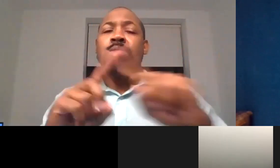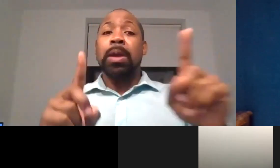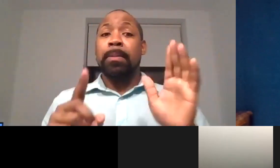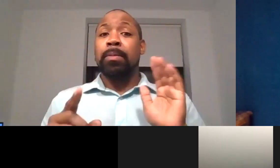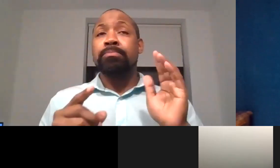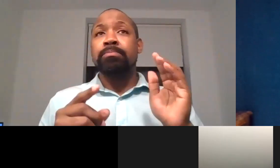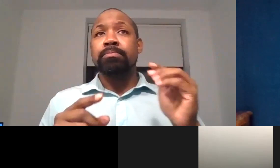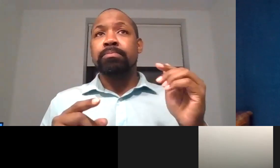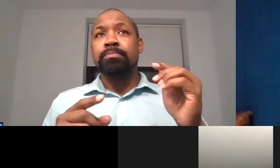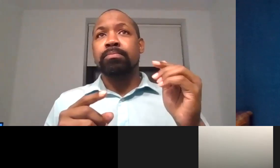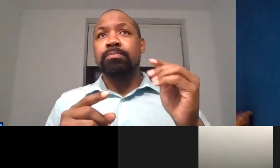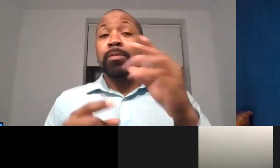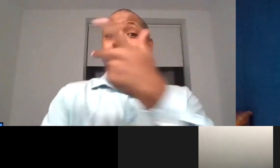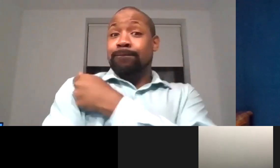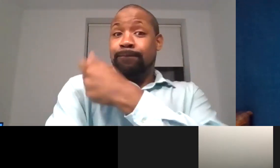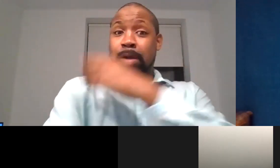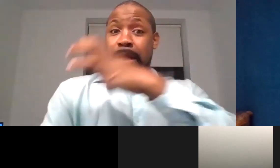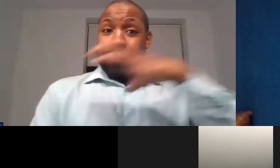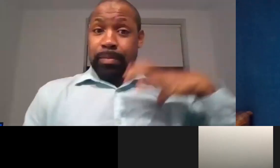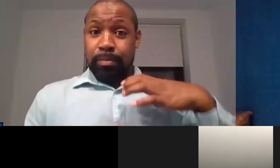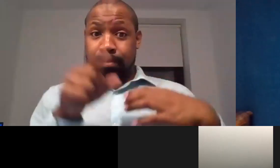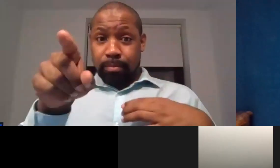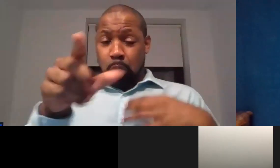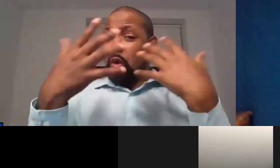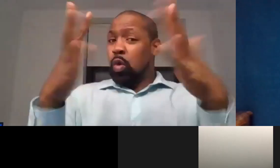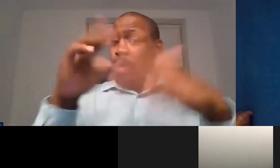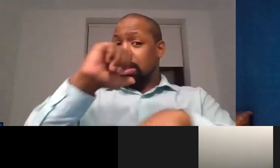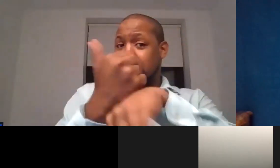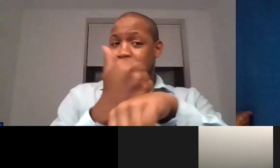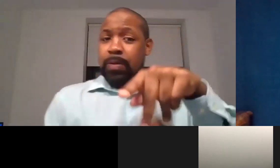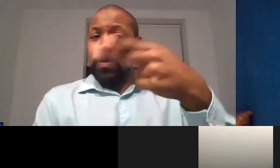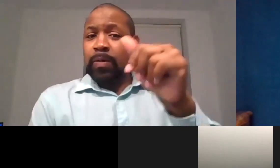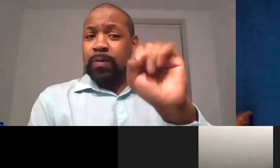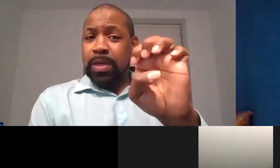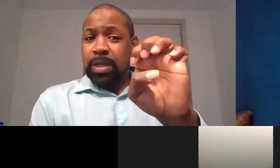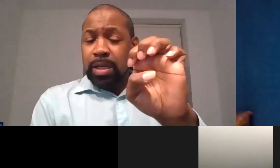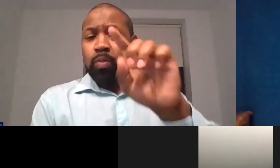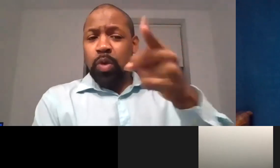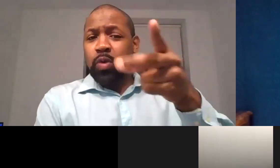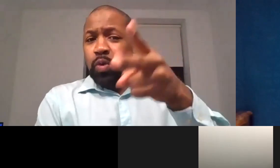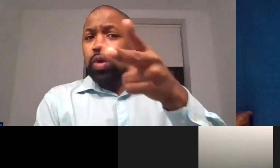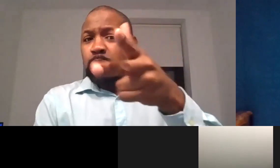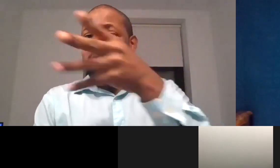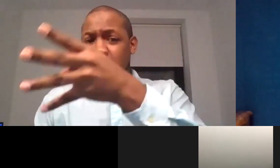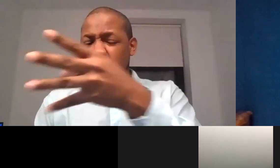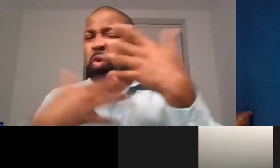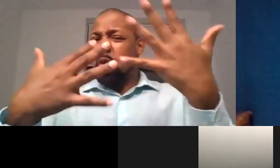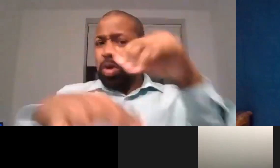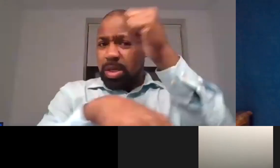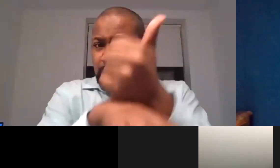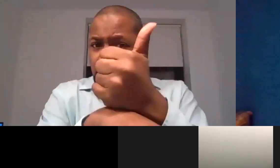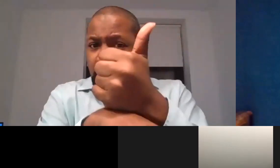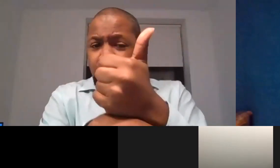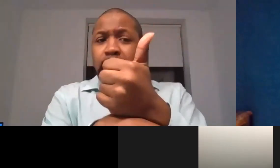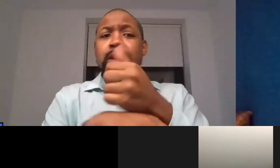tough situation, but the vaccine committee already set up phase 1, 2,